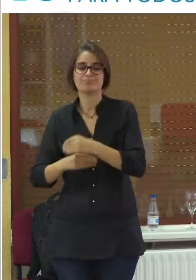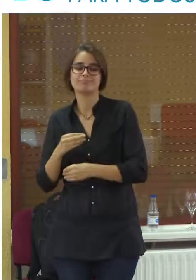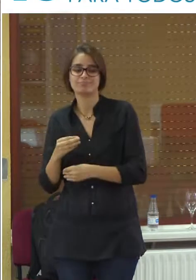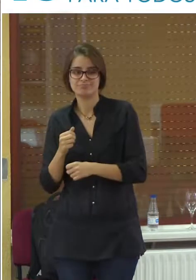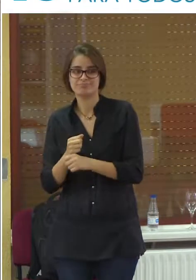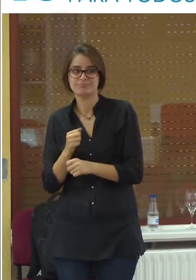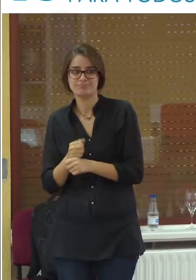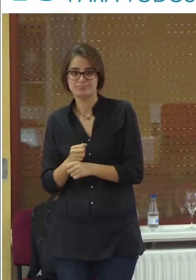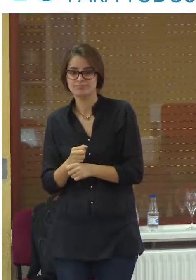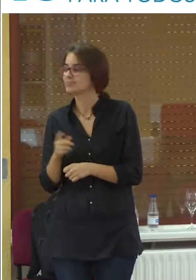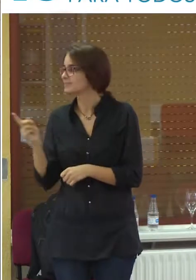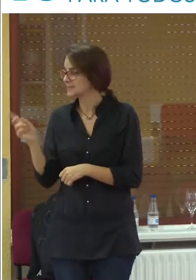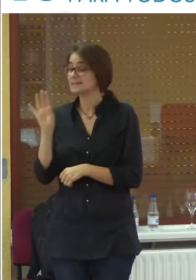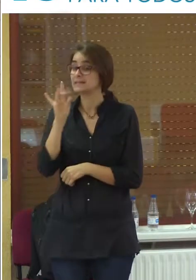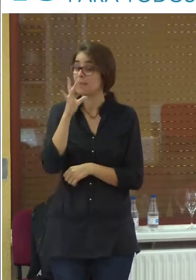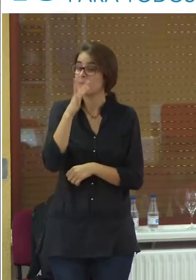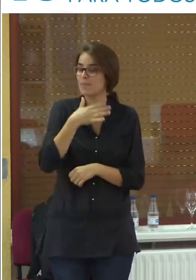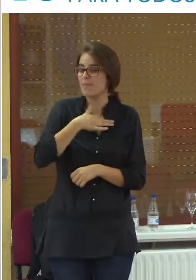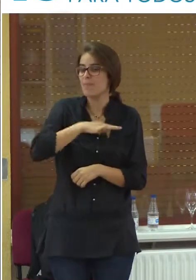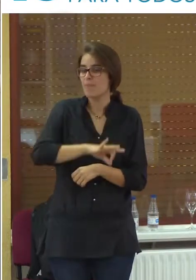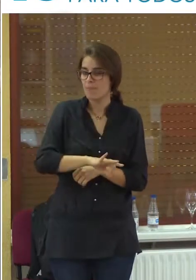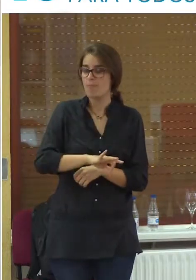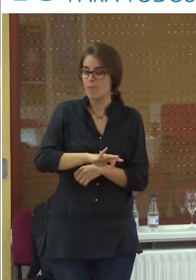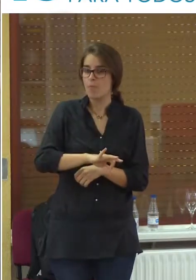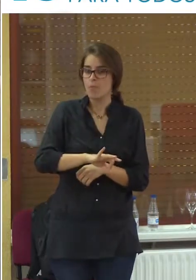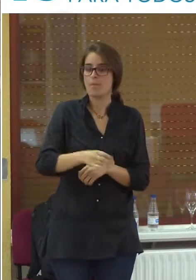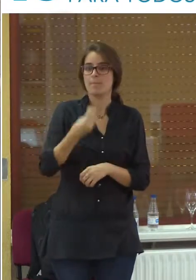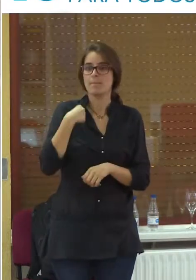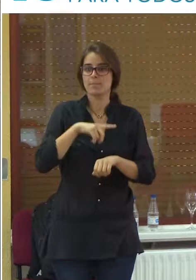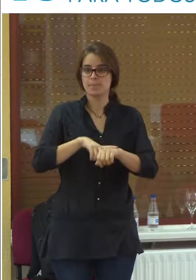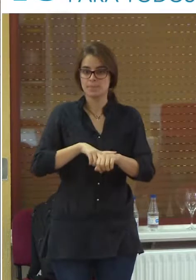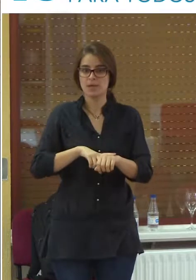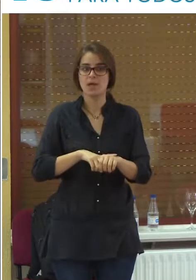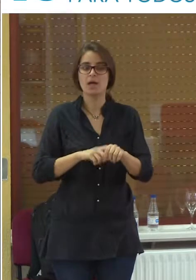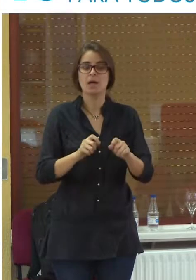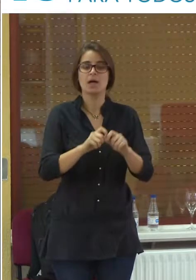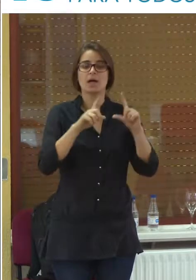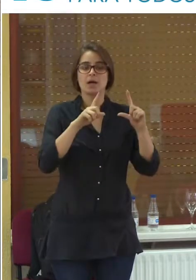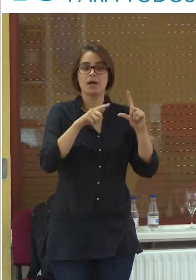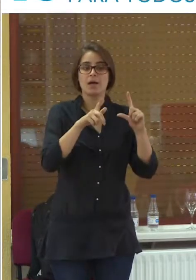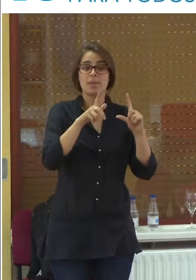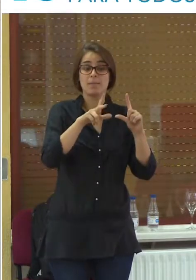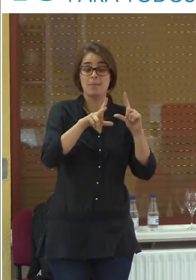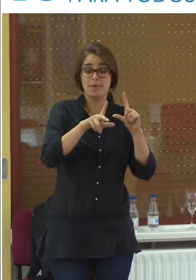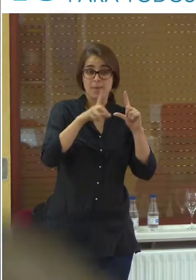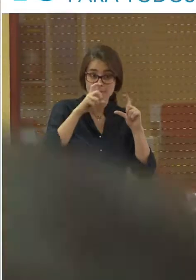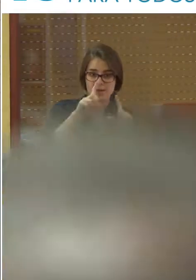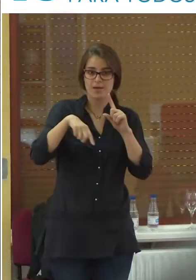That's why you have the possibility of adding the video where you have the image and the audio and supplement one thing with the